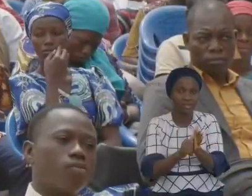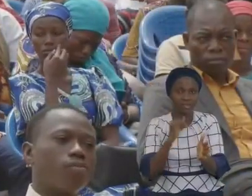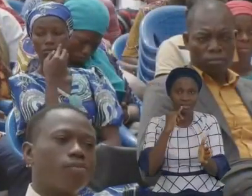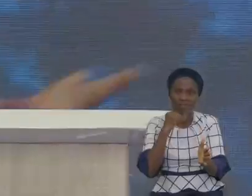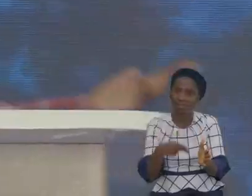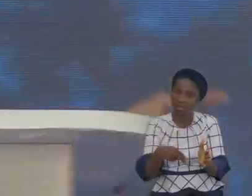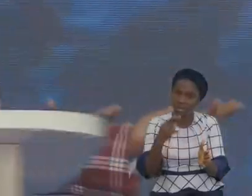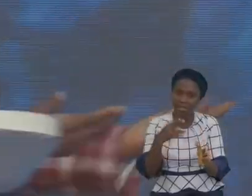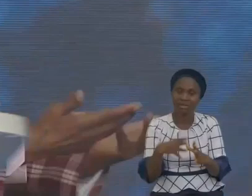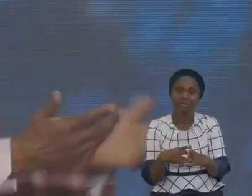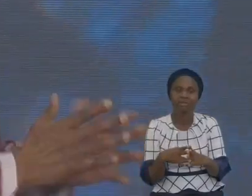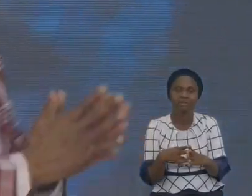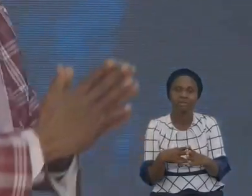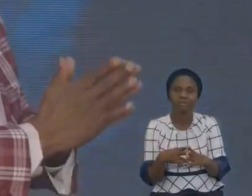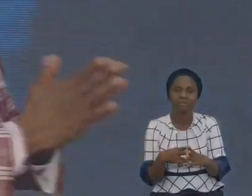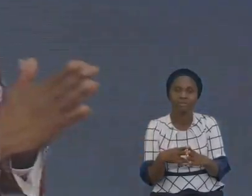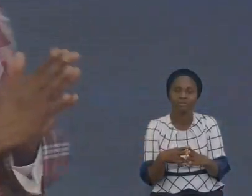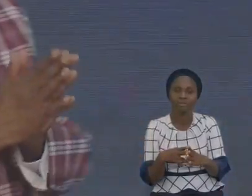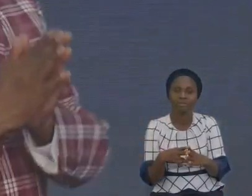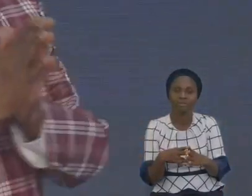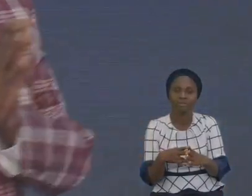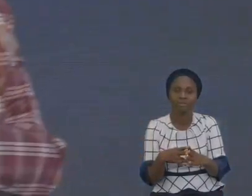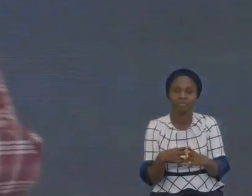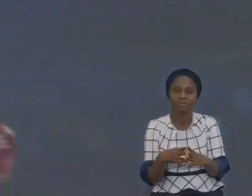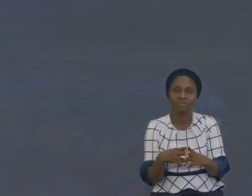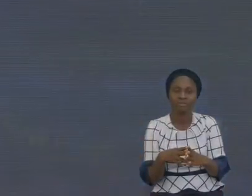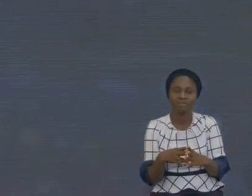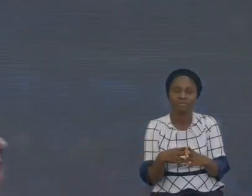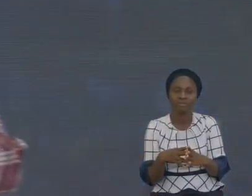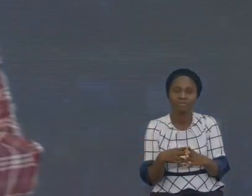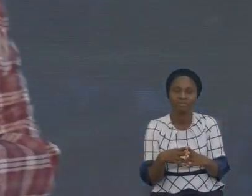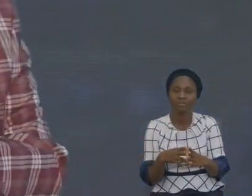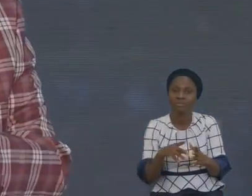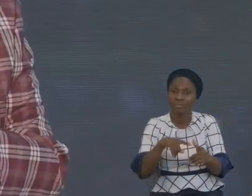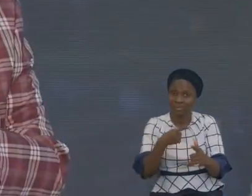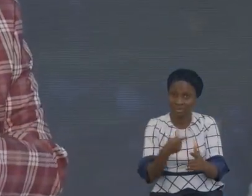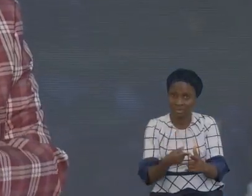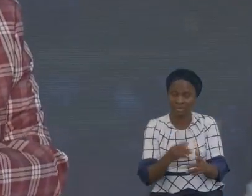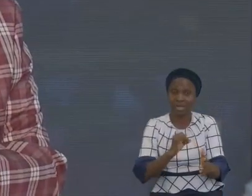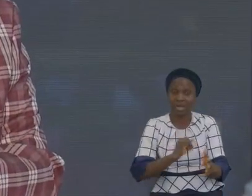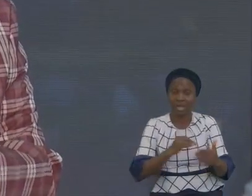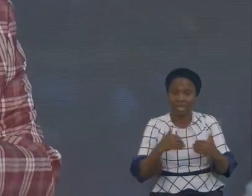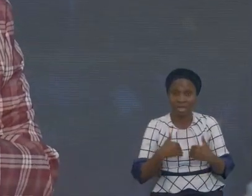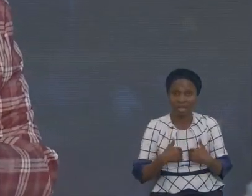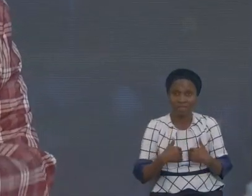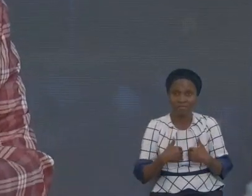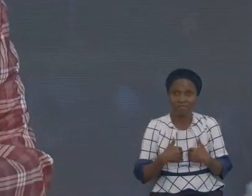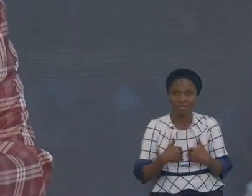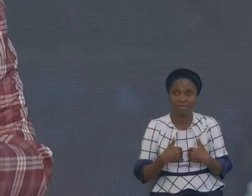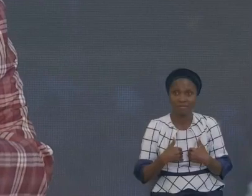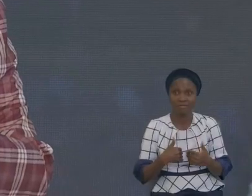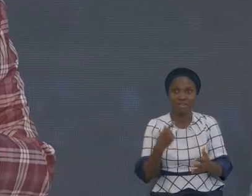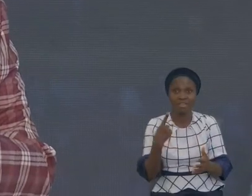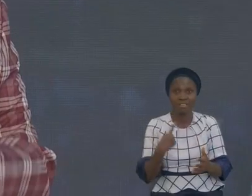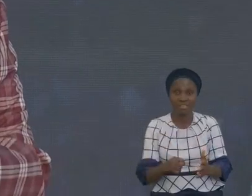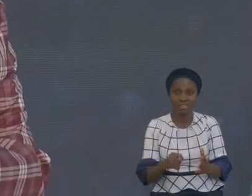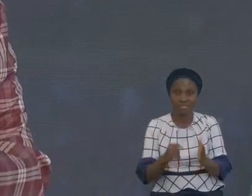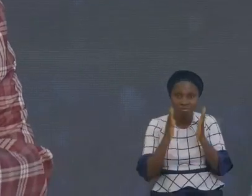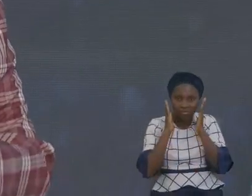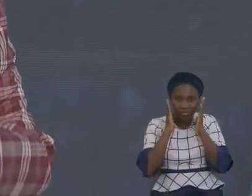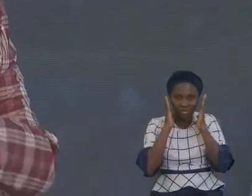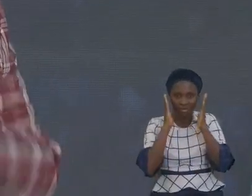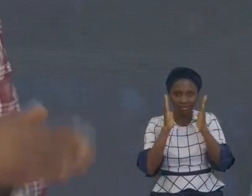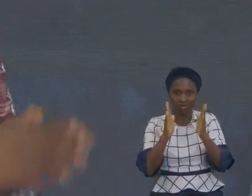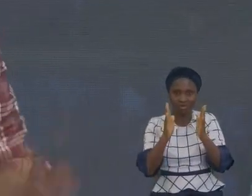And then I have the devotion that I am devoted to this